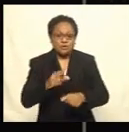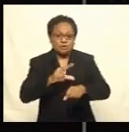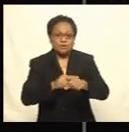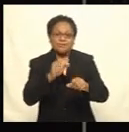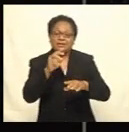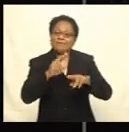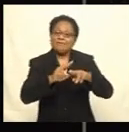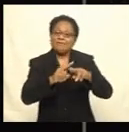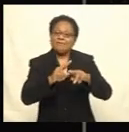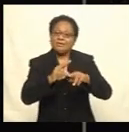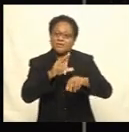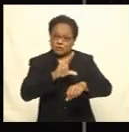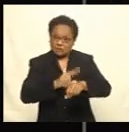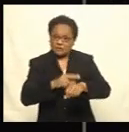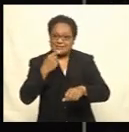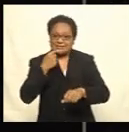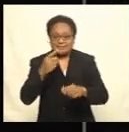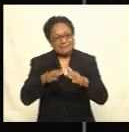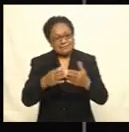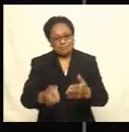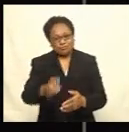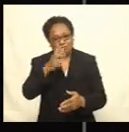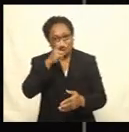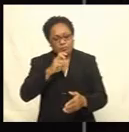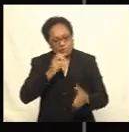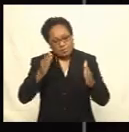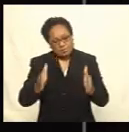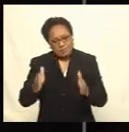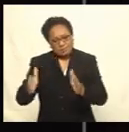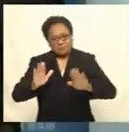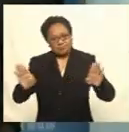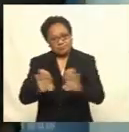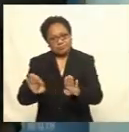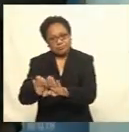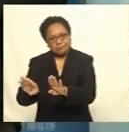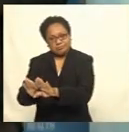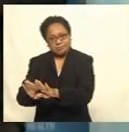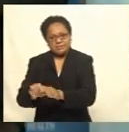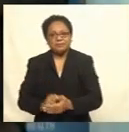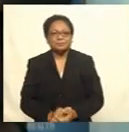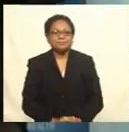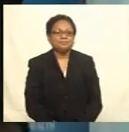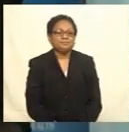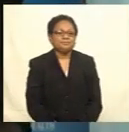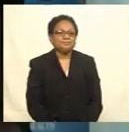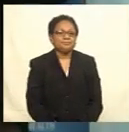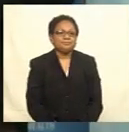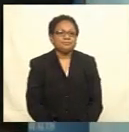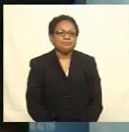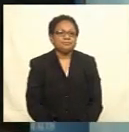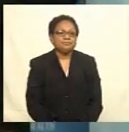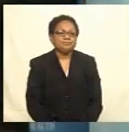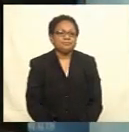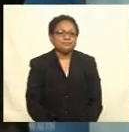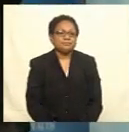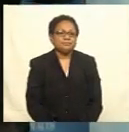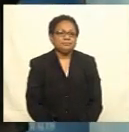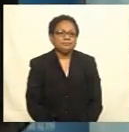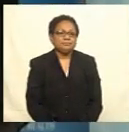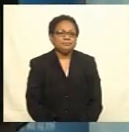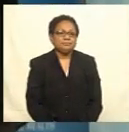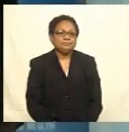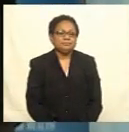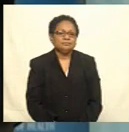that strict lockdown measures will be determined tomorrow. These last cases and existing